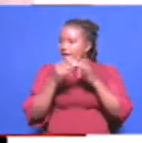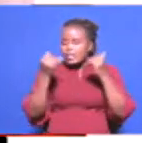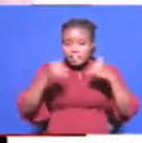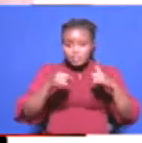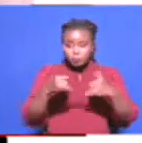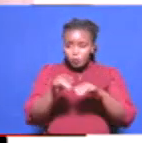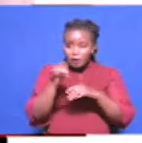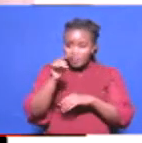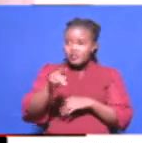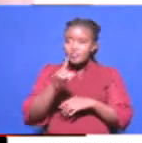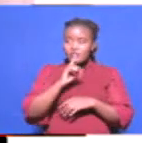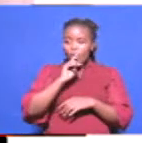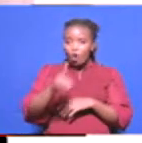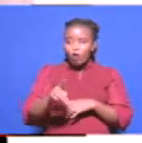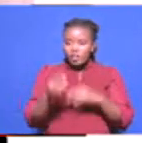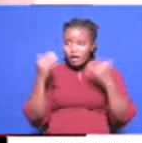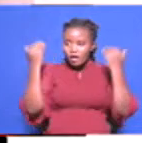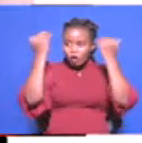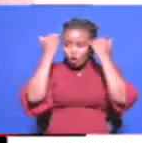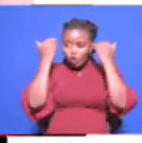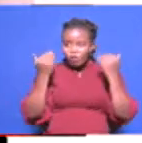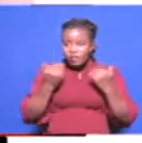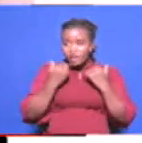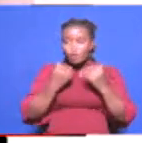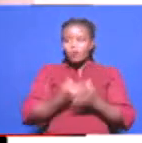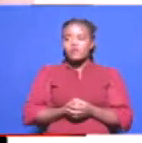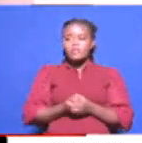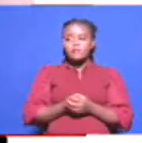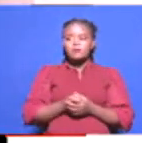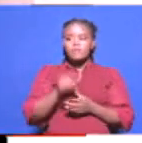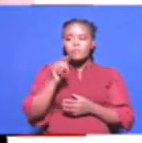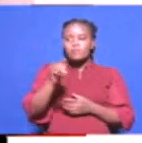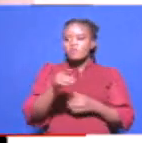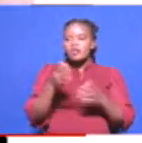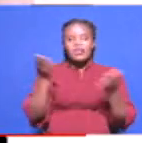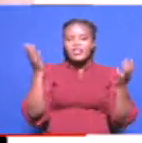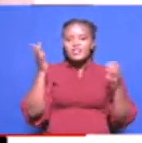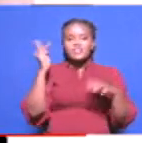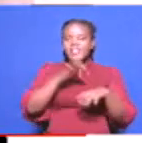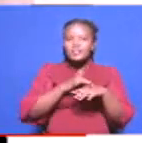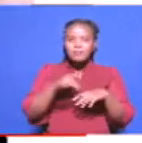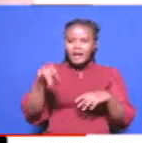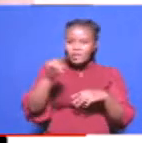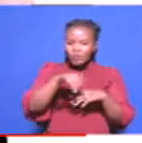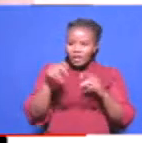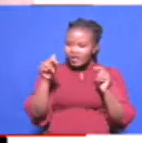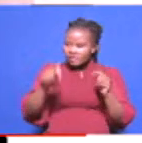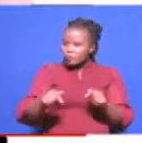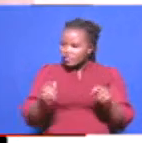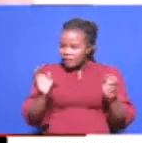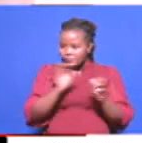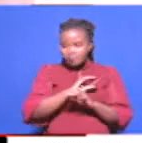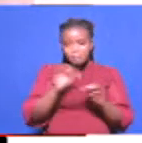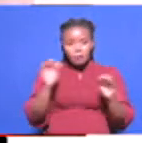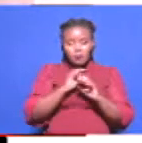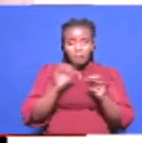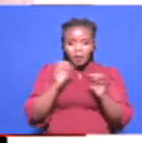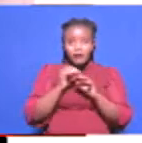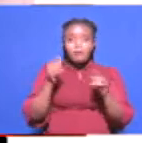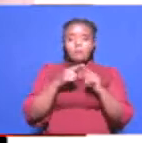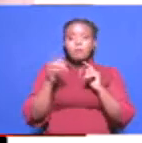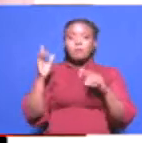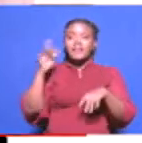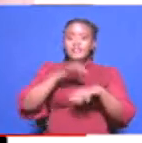of the court, it does not impact on us today, it impacts on us